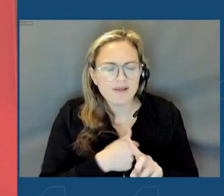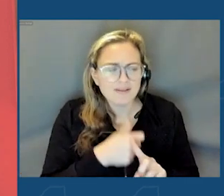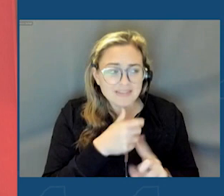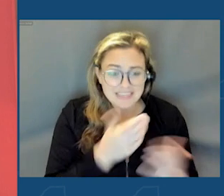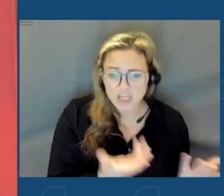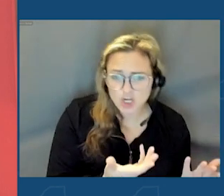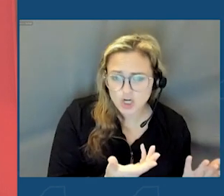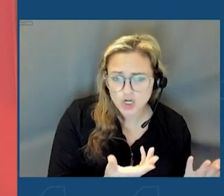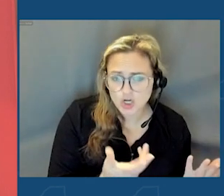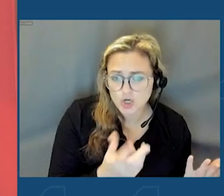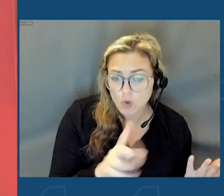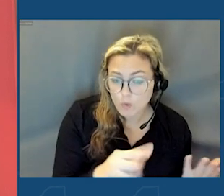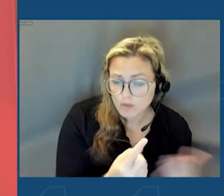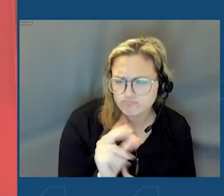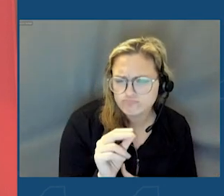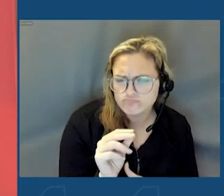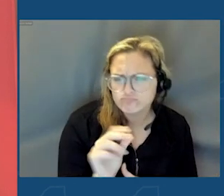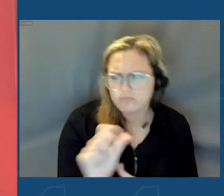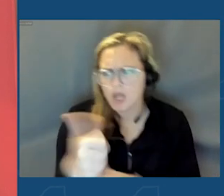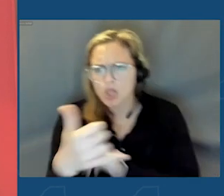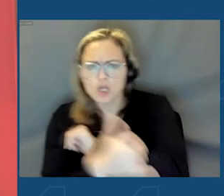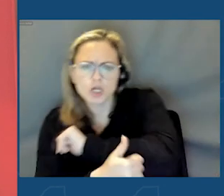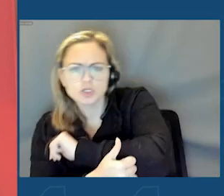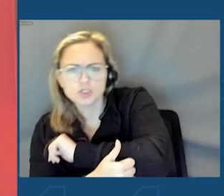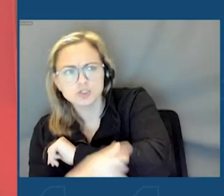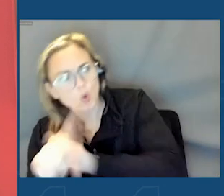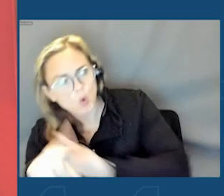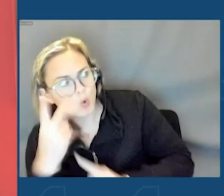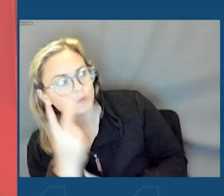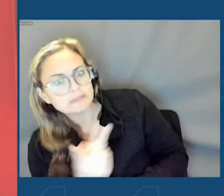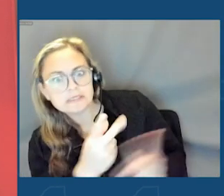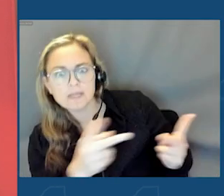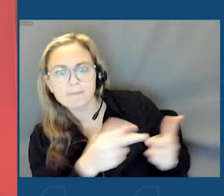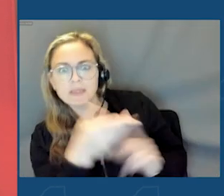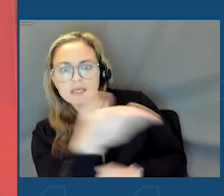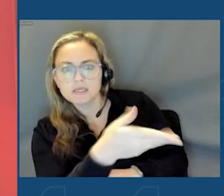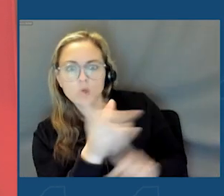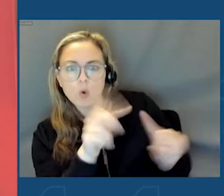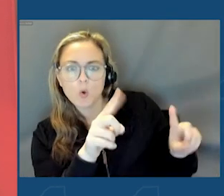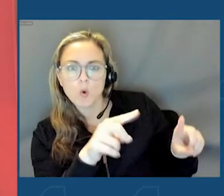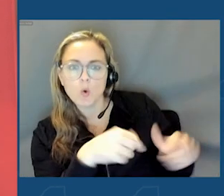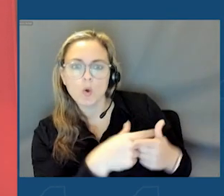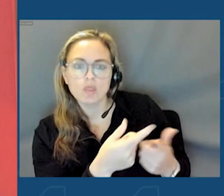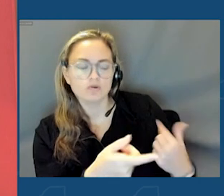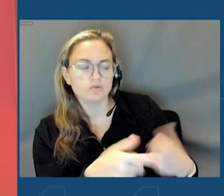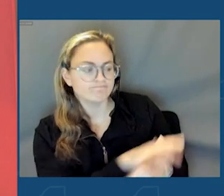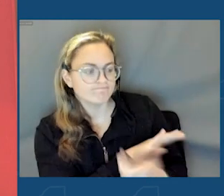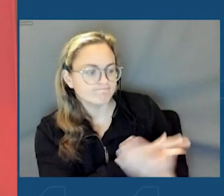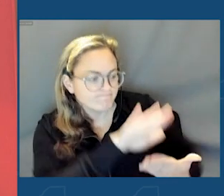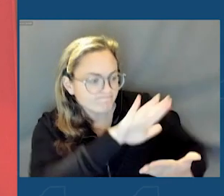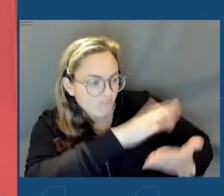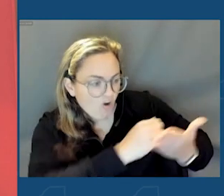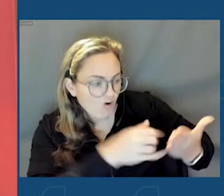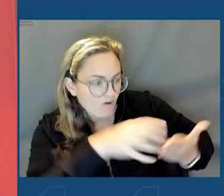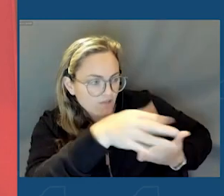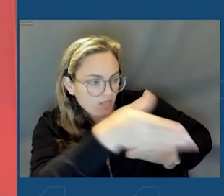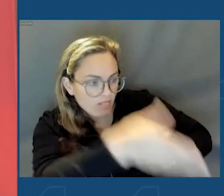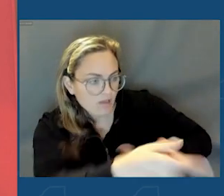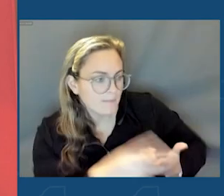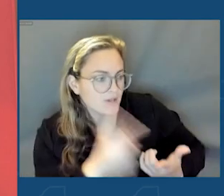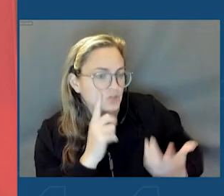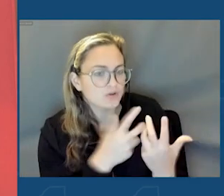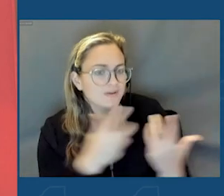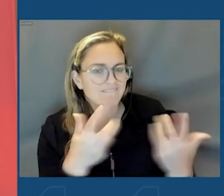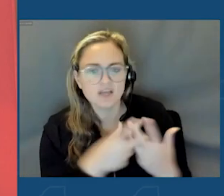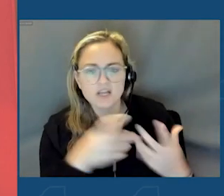countries, saying you have to go see how magnificent it is. The place where a whole school of art was founded because you couldn't fit it into a description